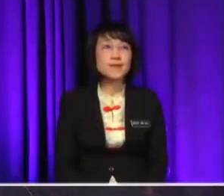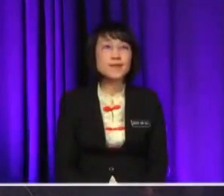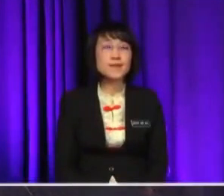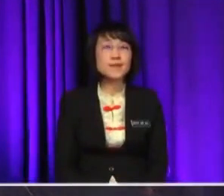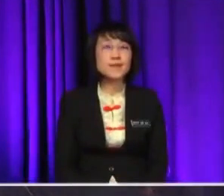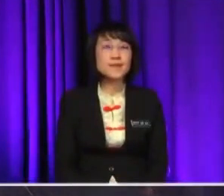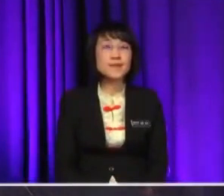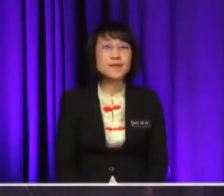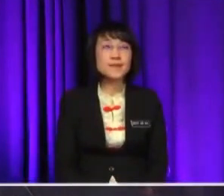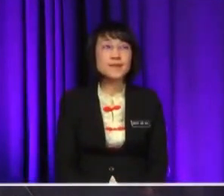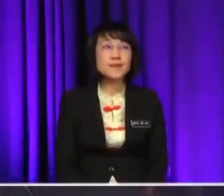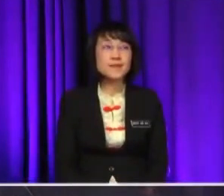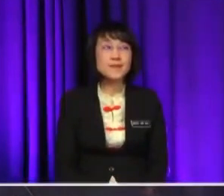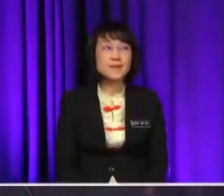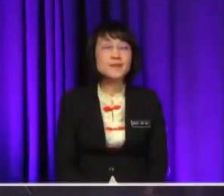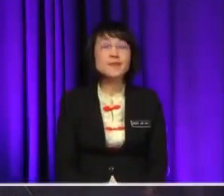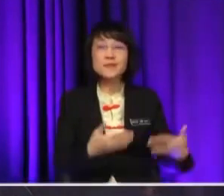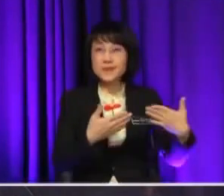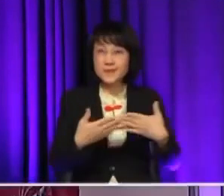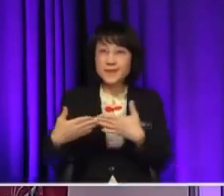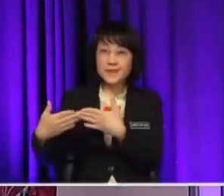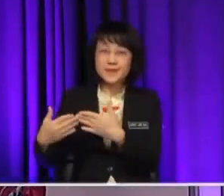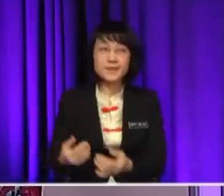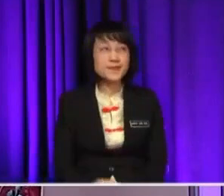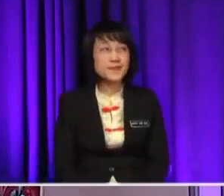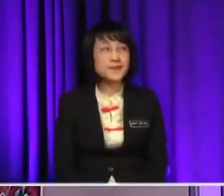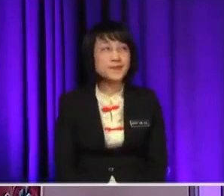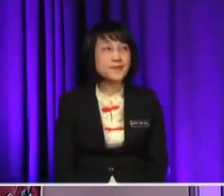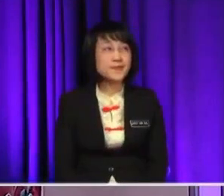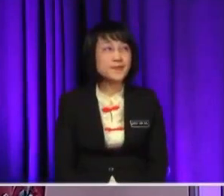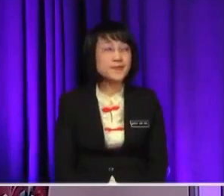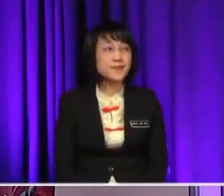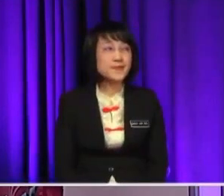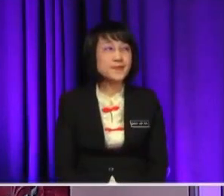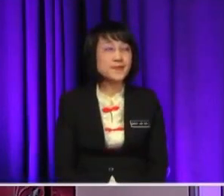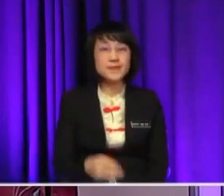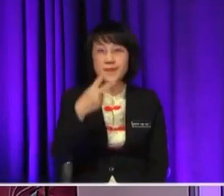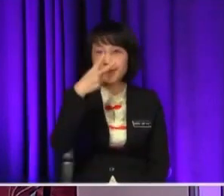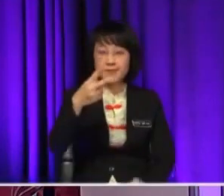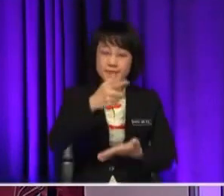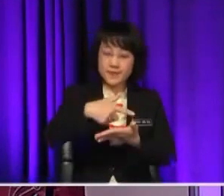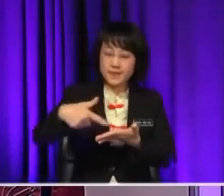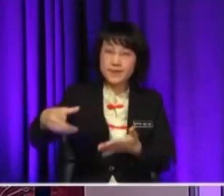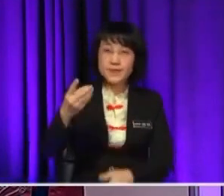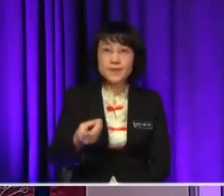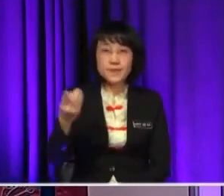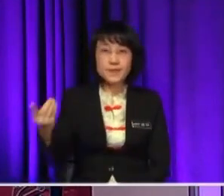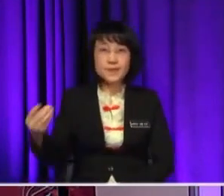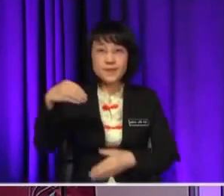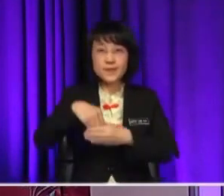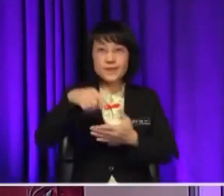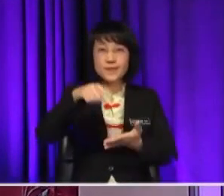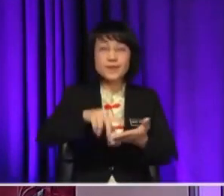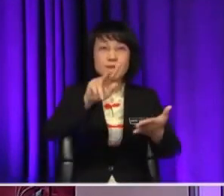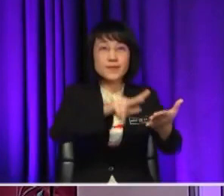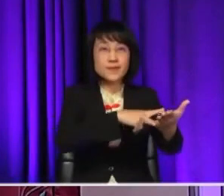Okay, so let's move on. Now, first we'll look at the literary devices in this poem. I'm not